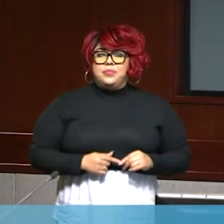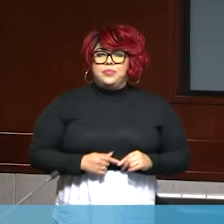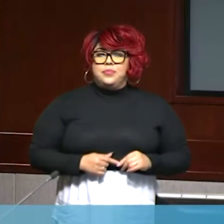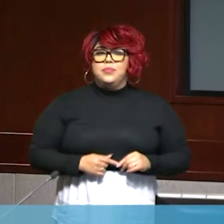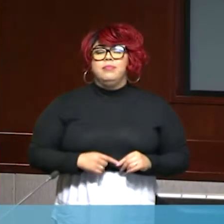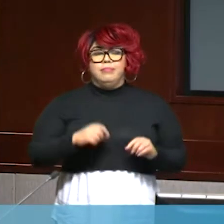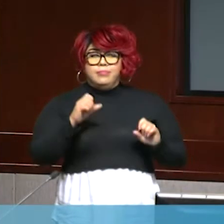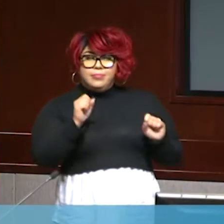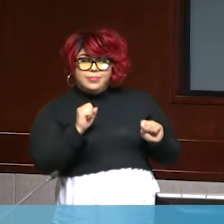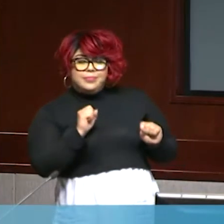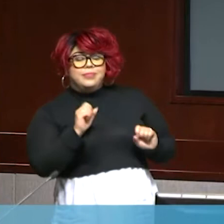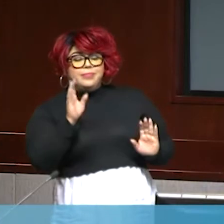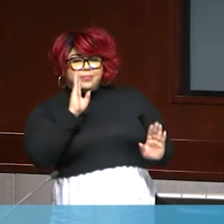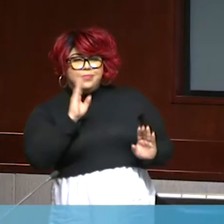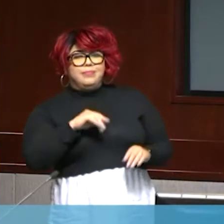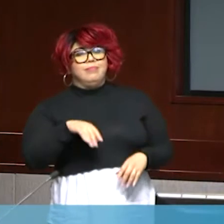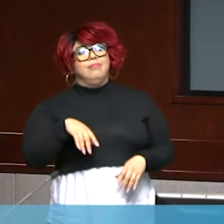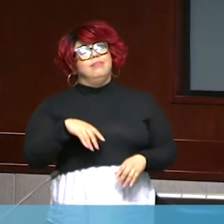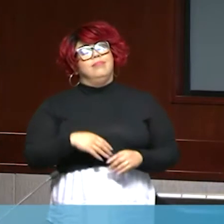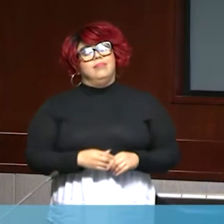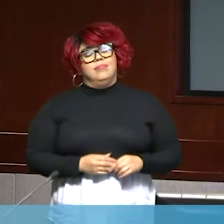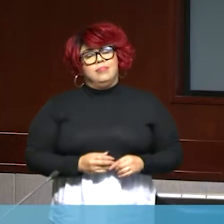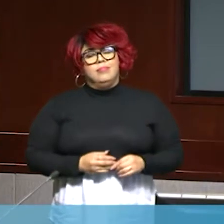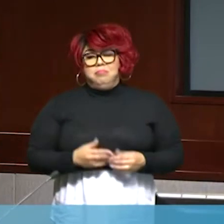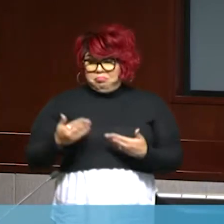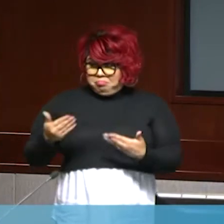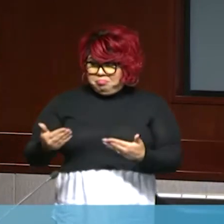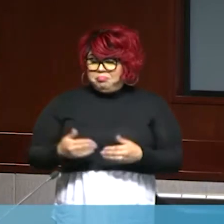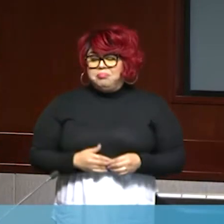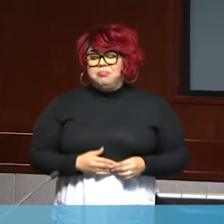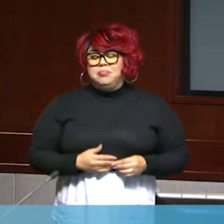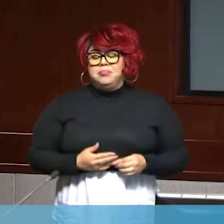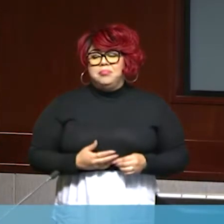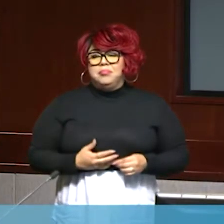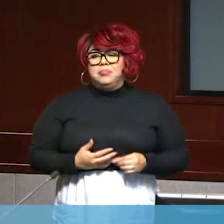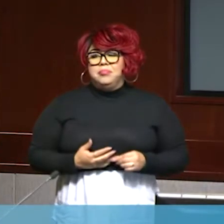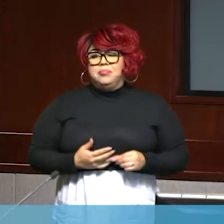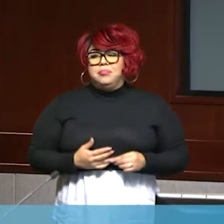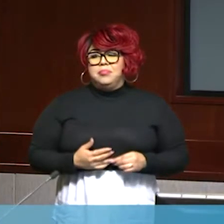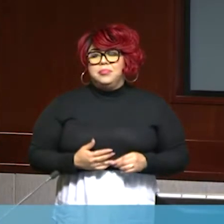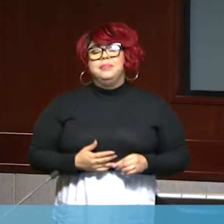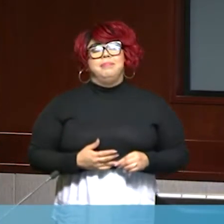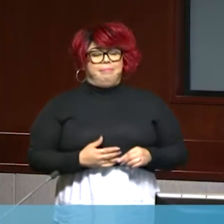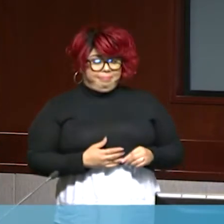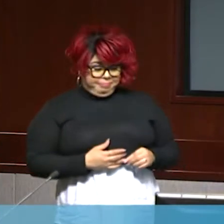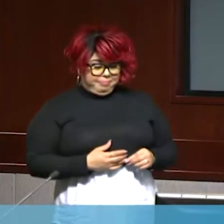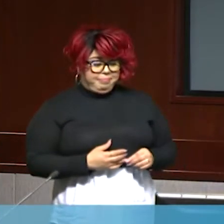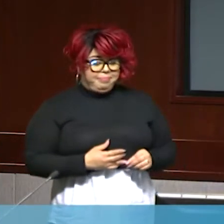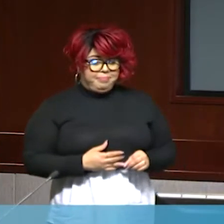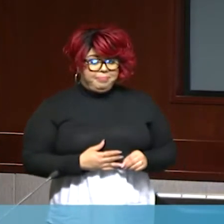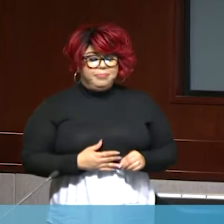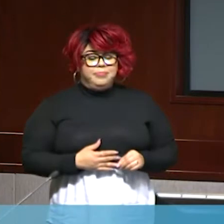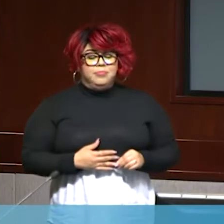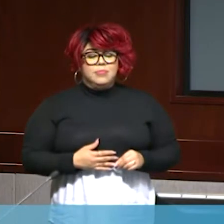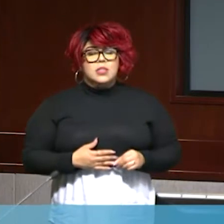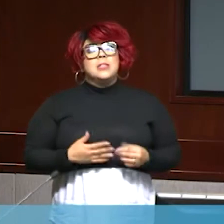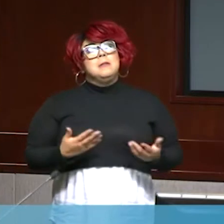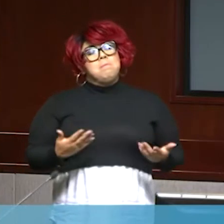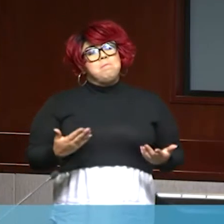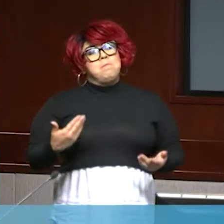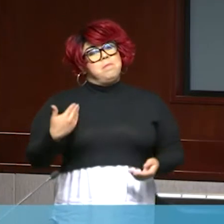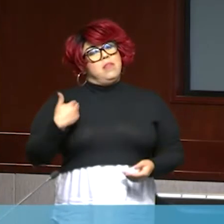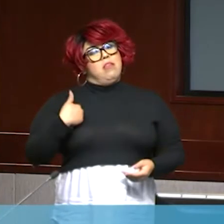Yeah, this is Tori Cooper with Channel 23. Go ahead. All right. So I do have a